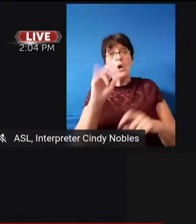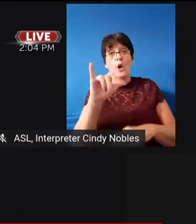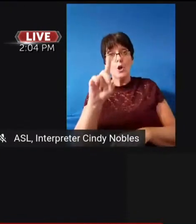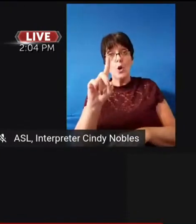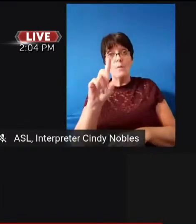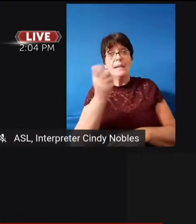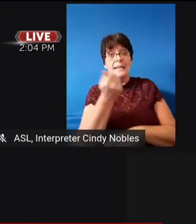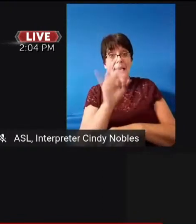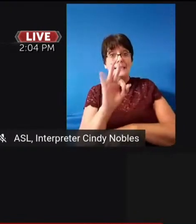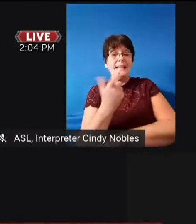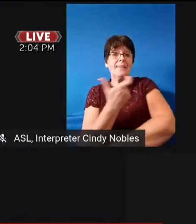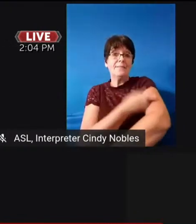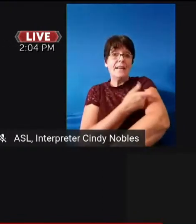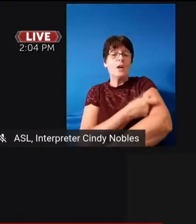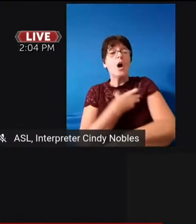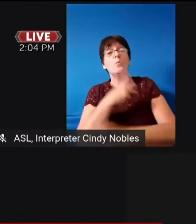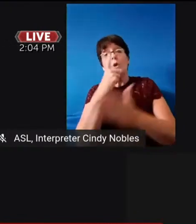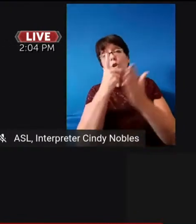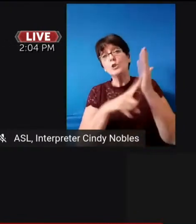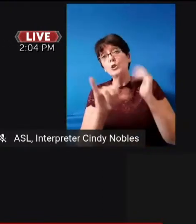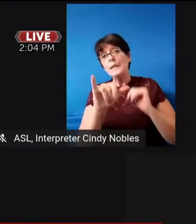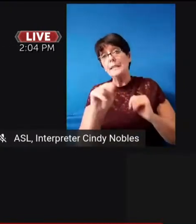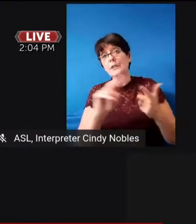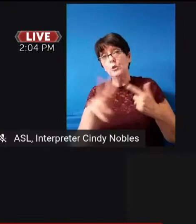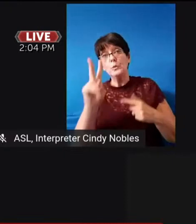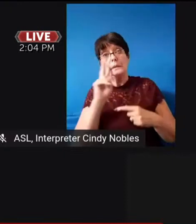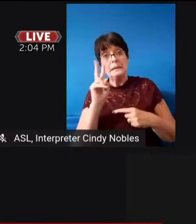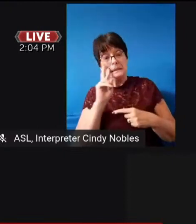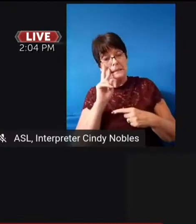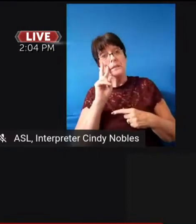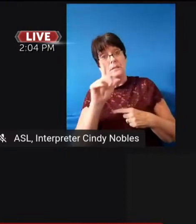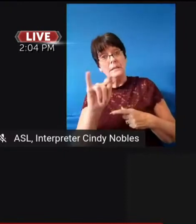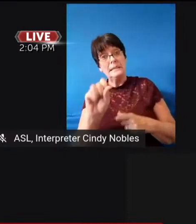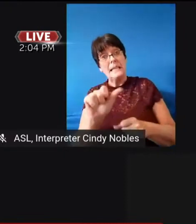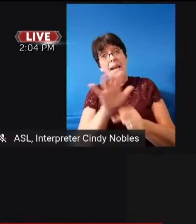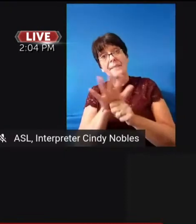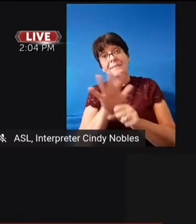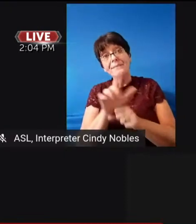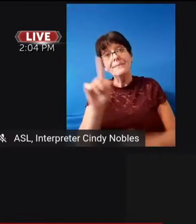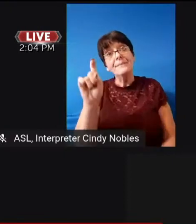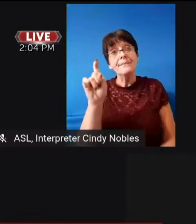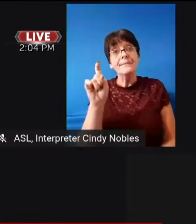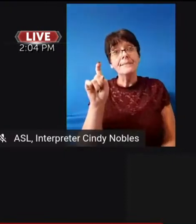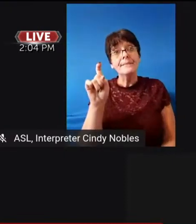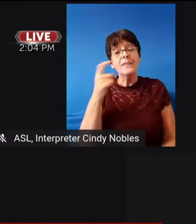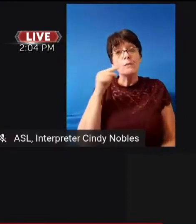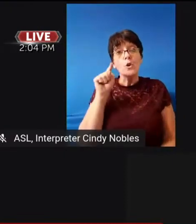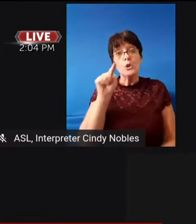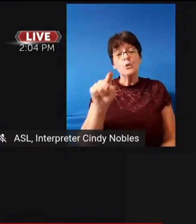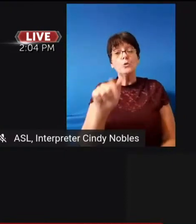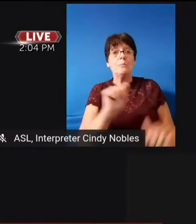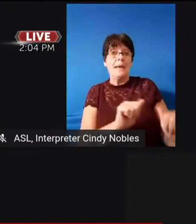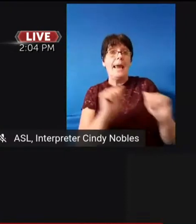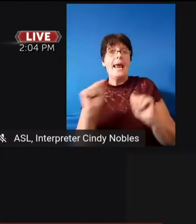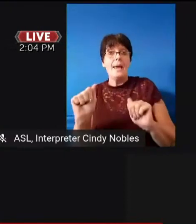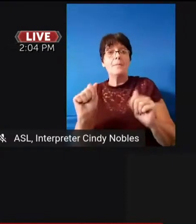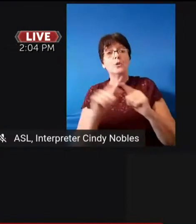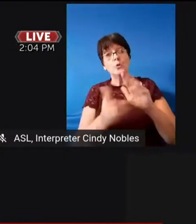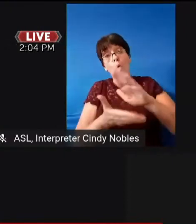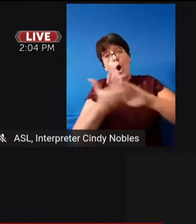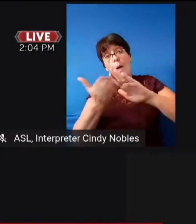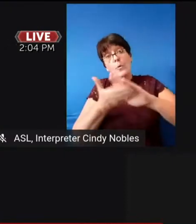vaccine. I wanted to check in and see if that is enough for you to be able to